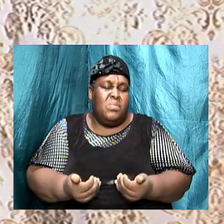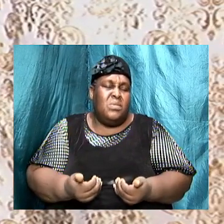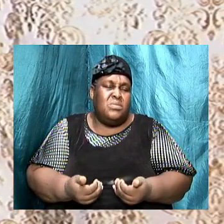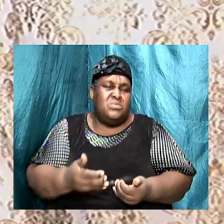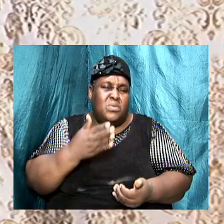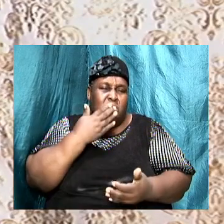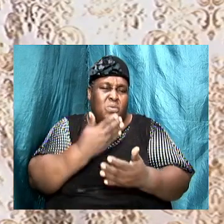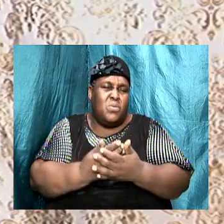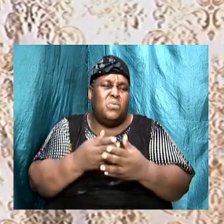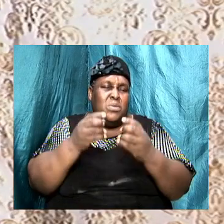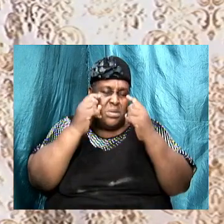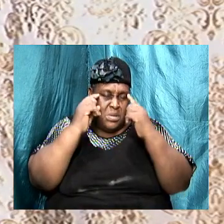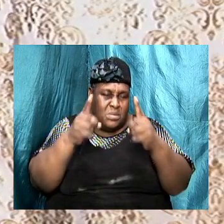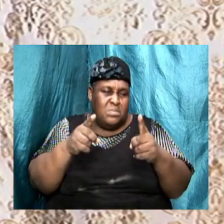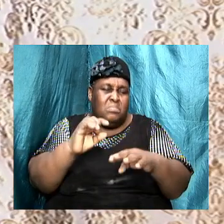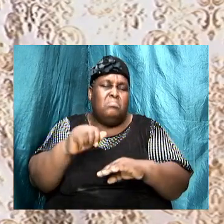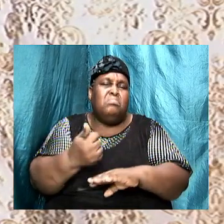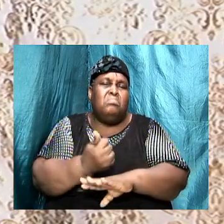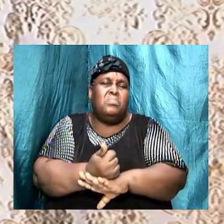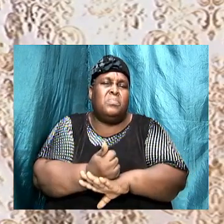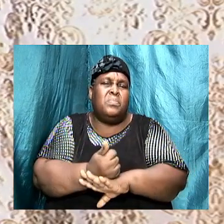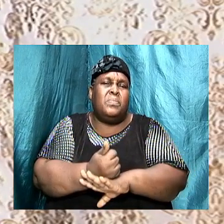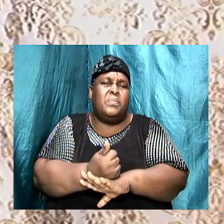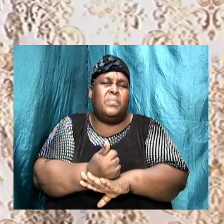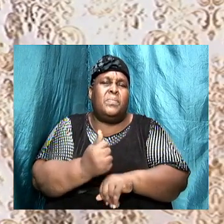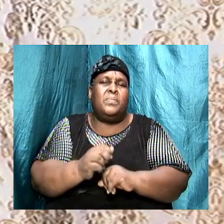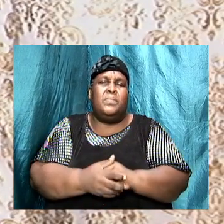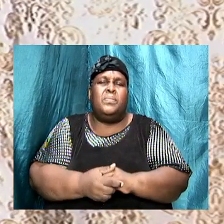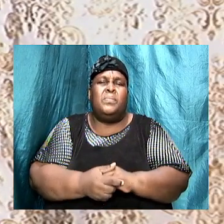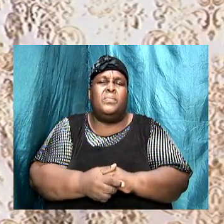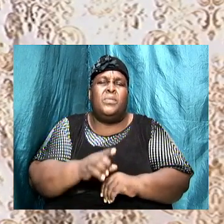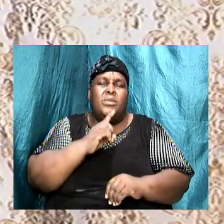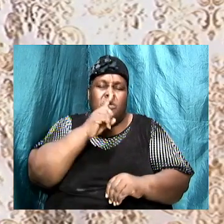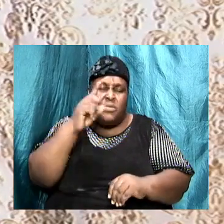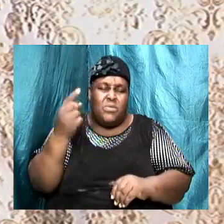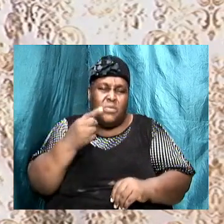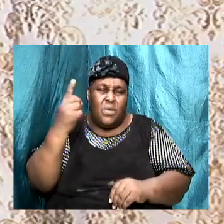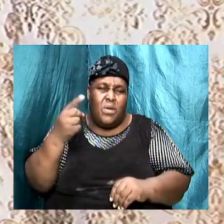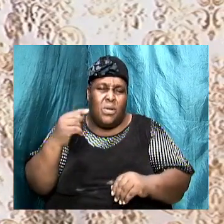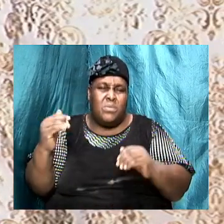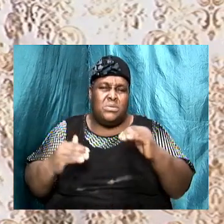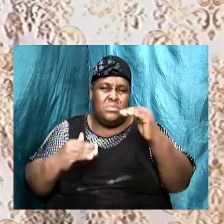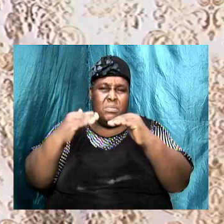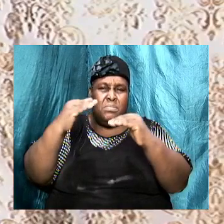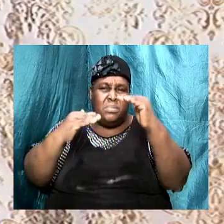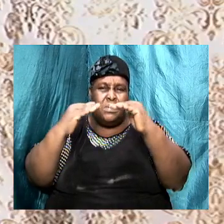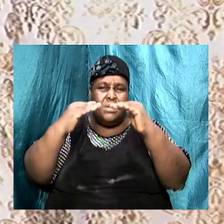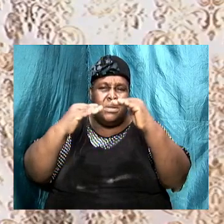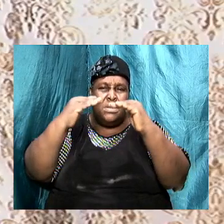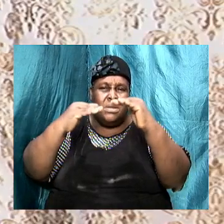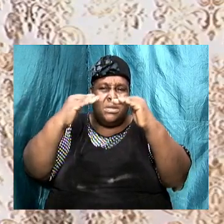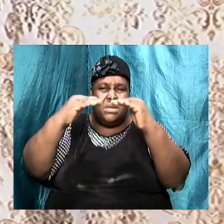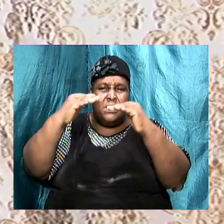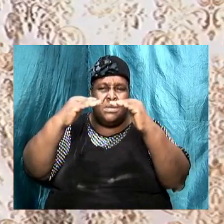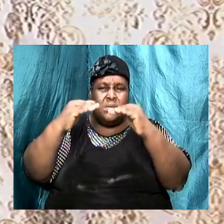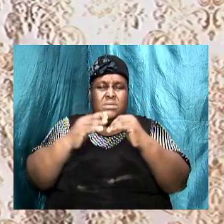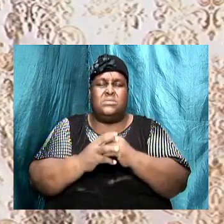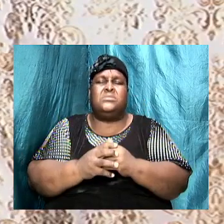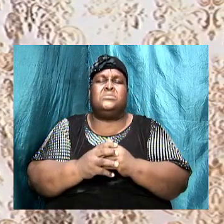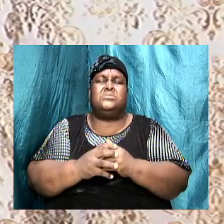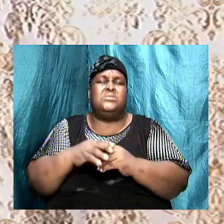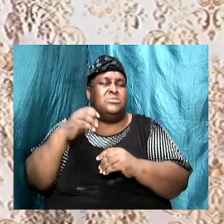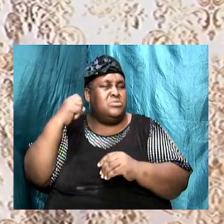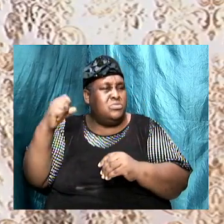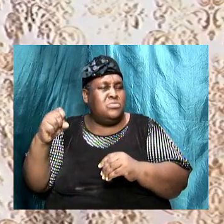good doctrine is established. And then point four, truth is always well balanced and sound. Truth always exalt